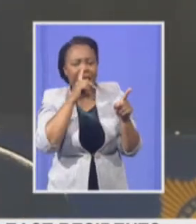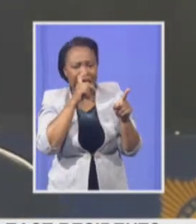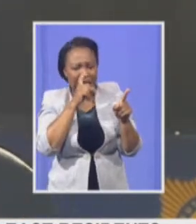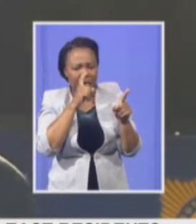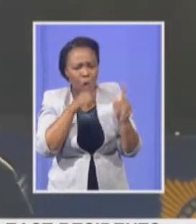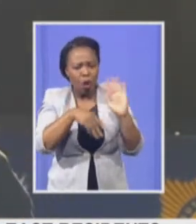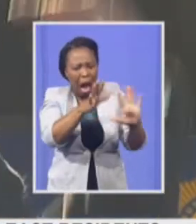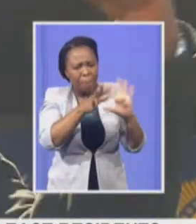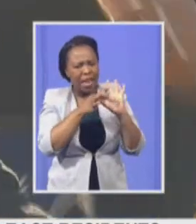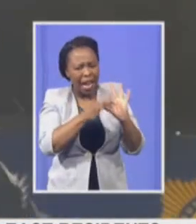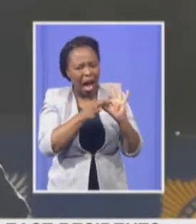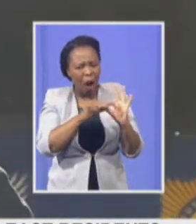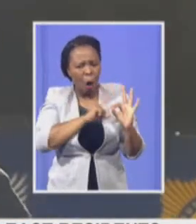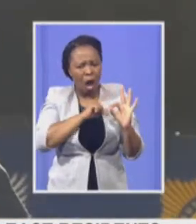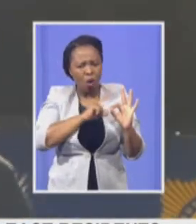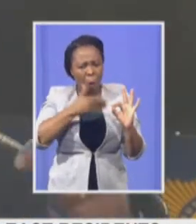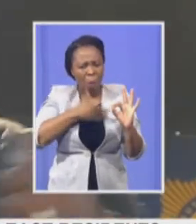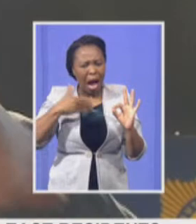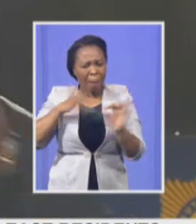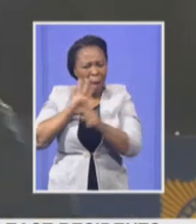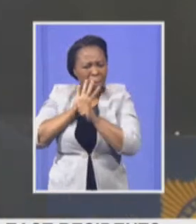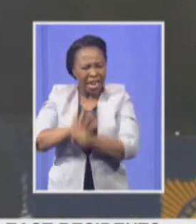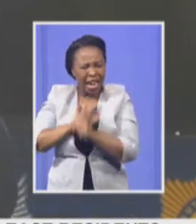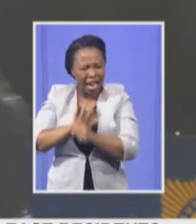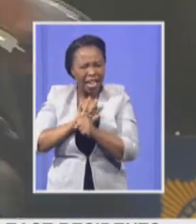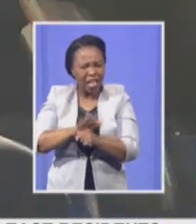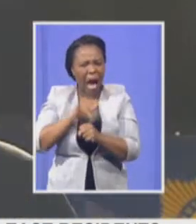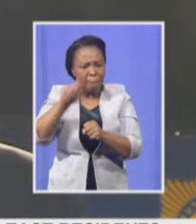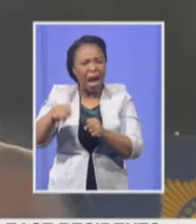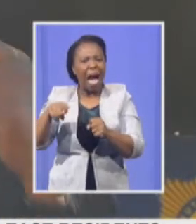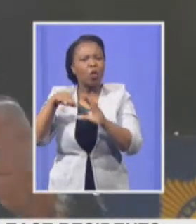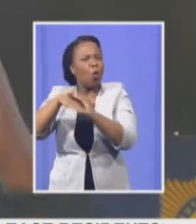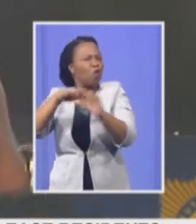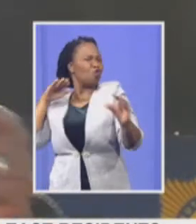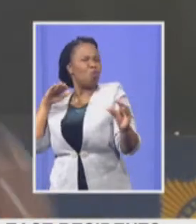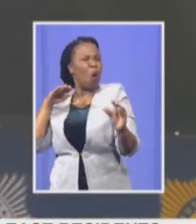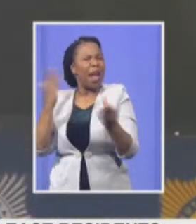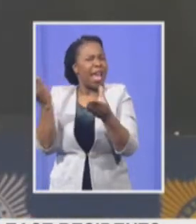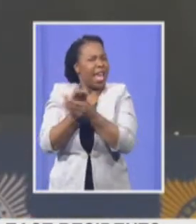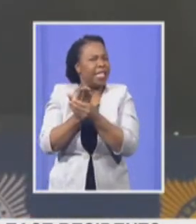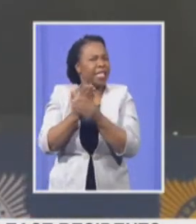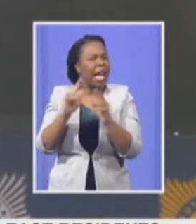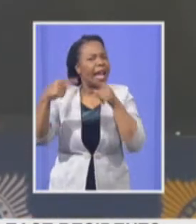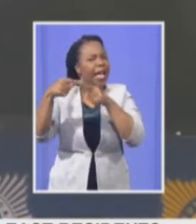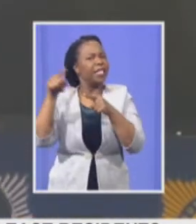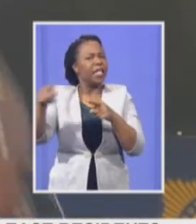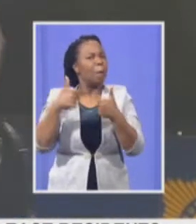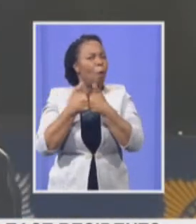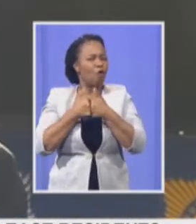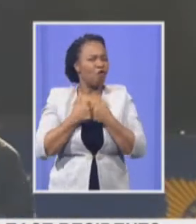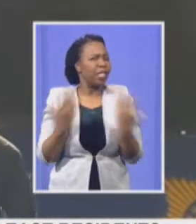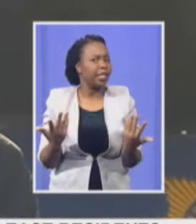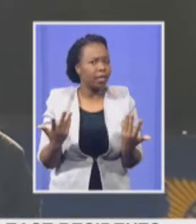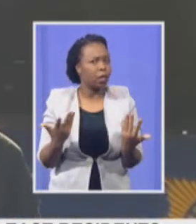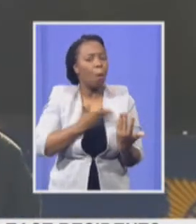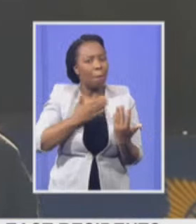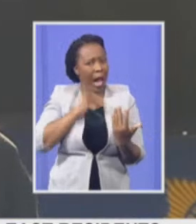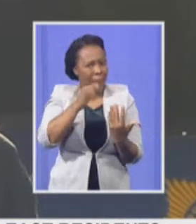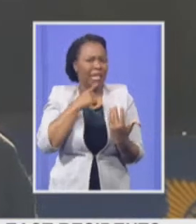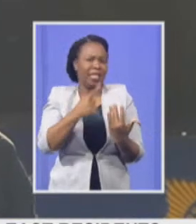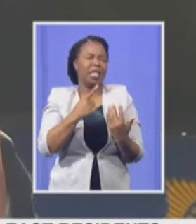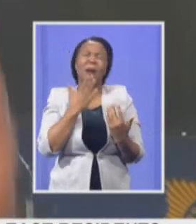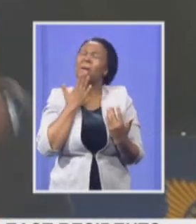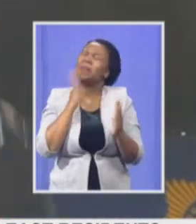uma wakhe ubeka ipressure ukuthi ahamba ayo withdraw icala against boyfriend. So sicela ama